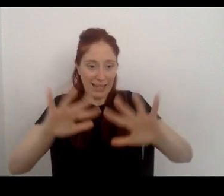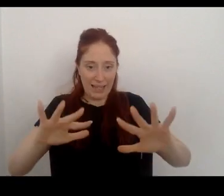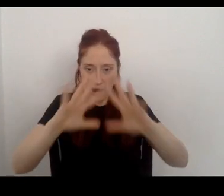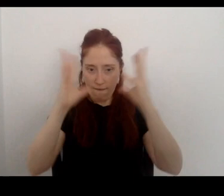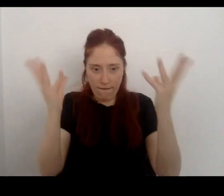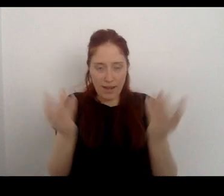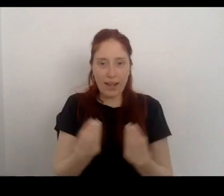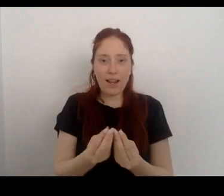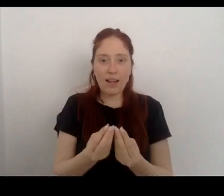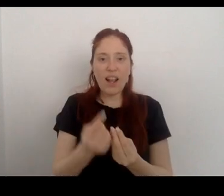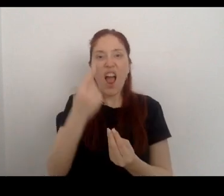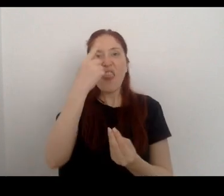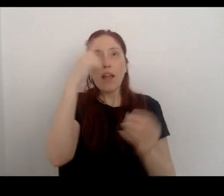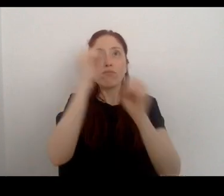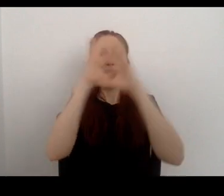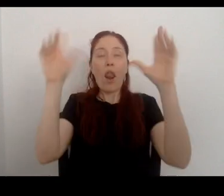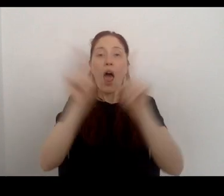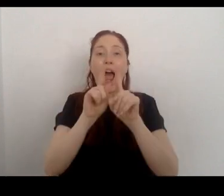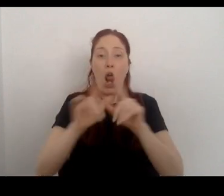an analogy,